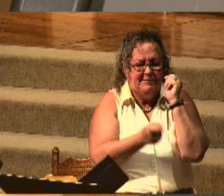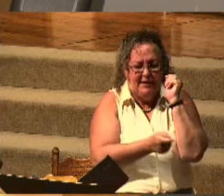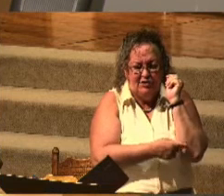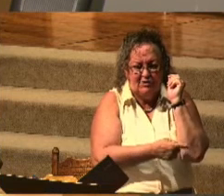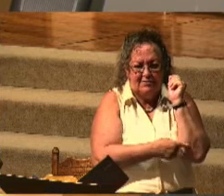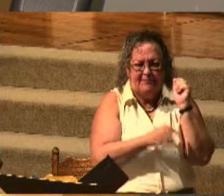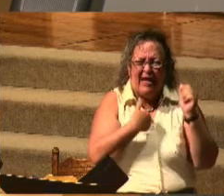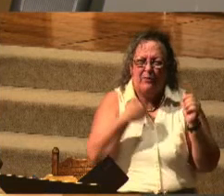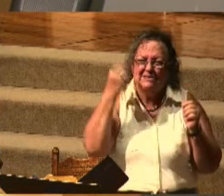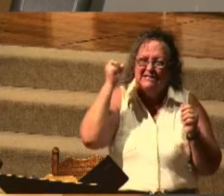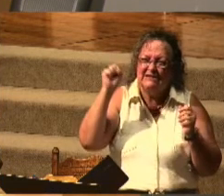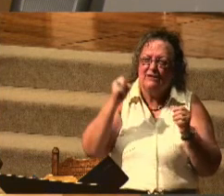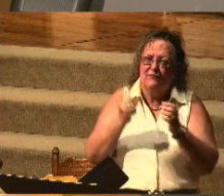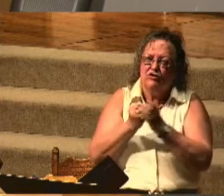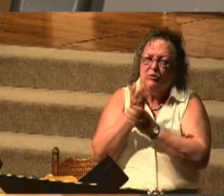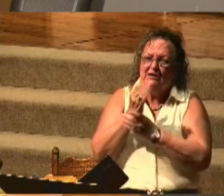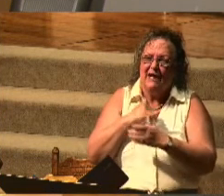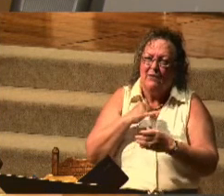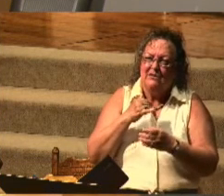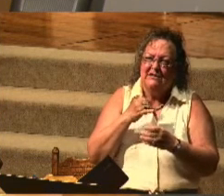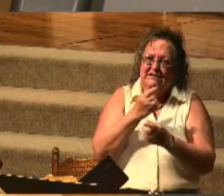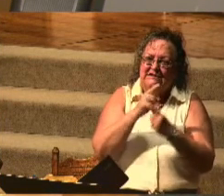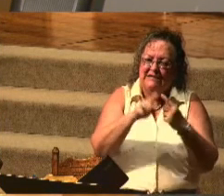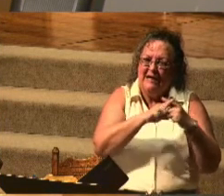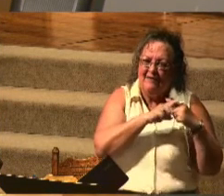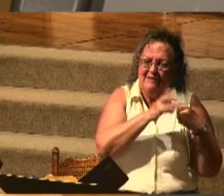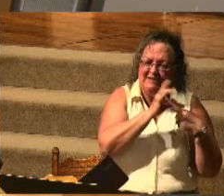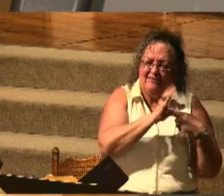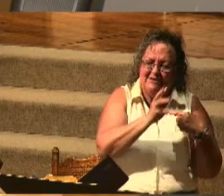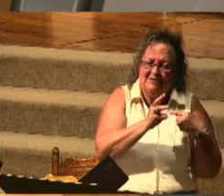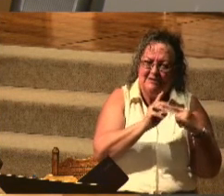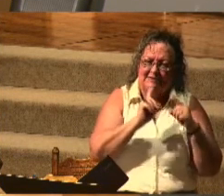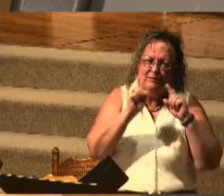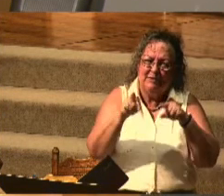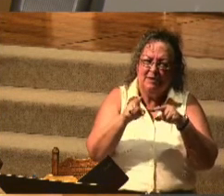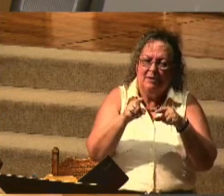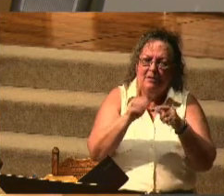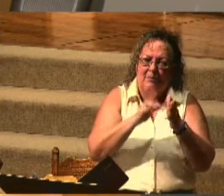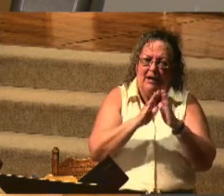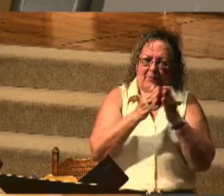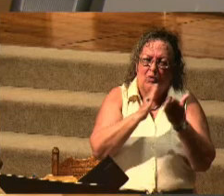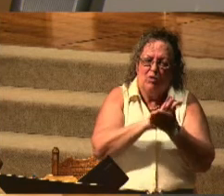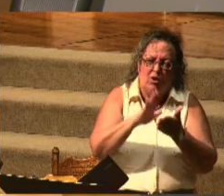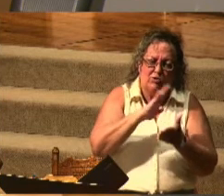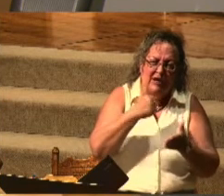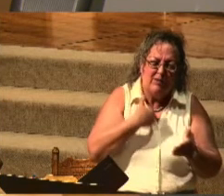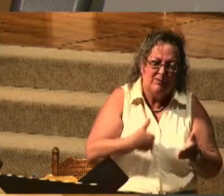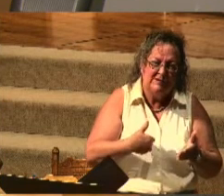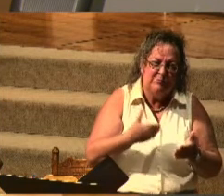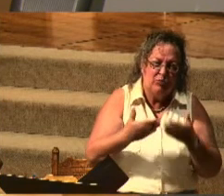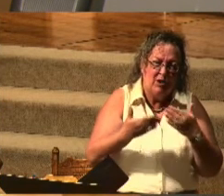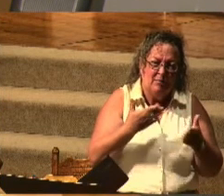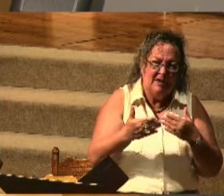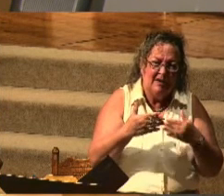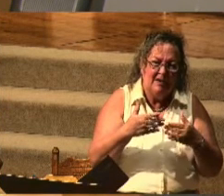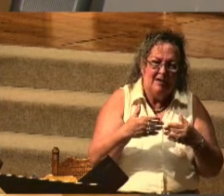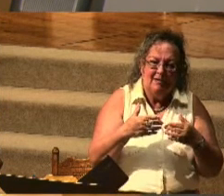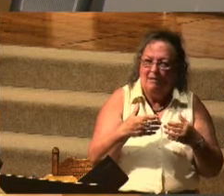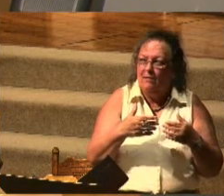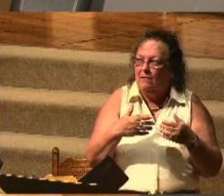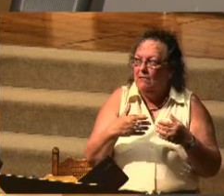I was saved in 76, going to Bible college. So I was probably